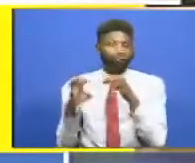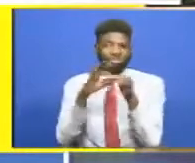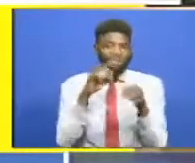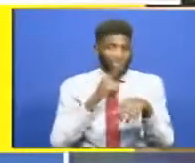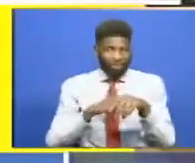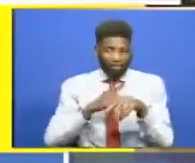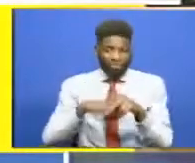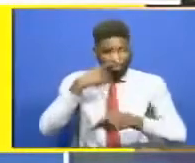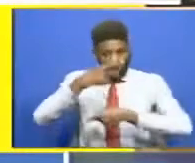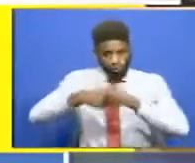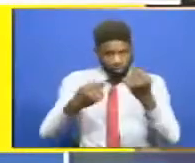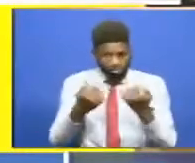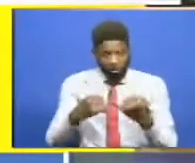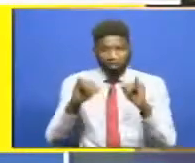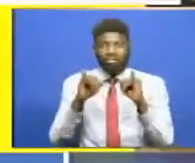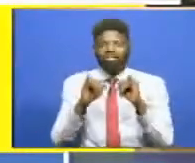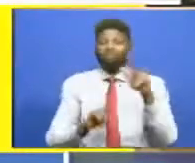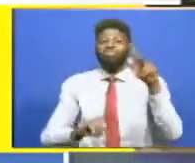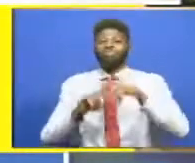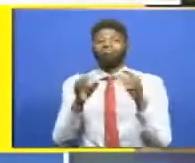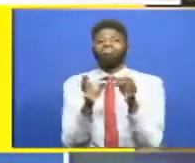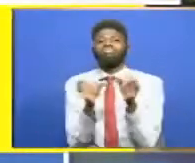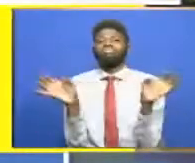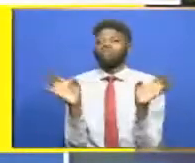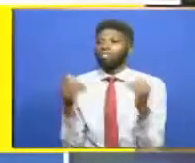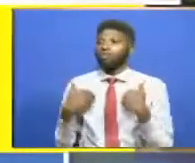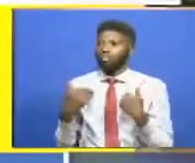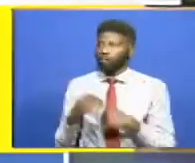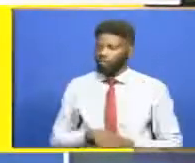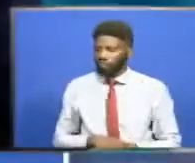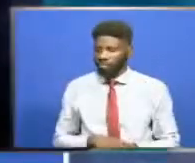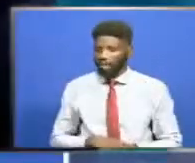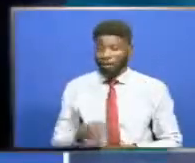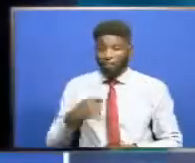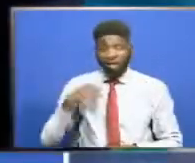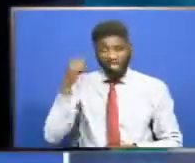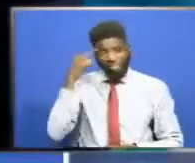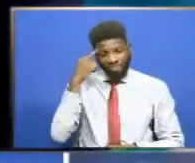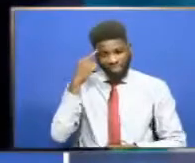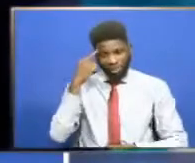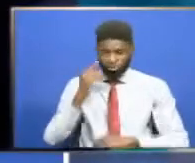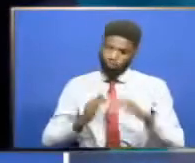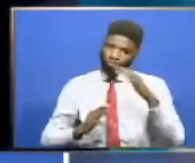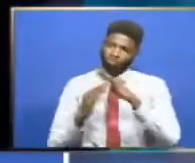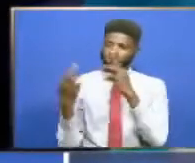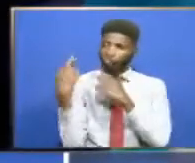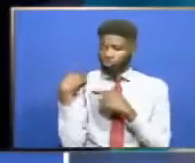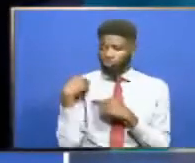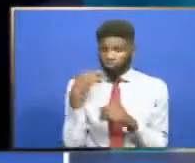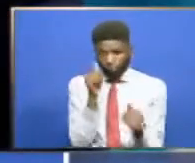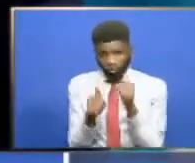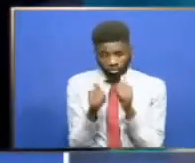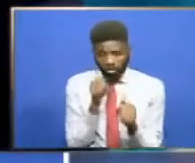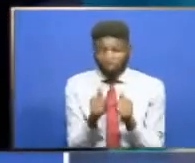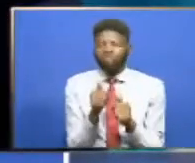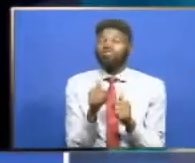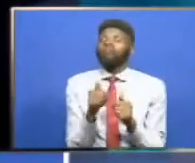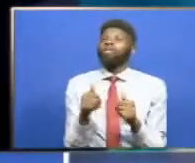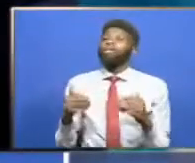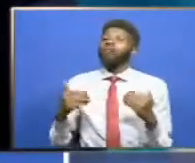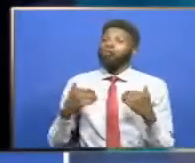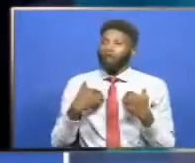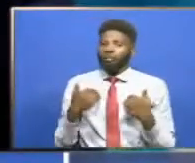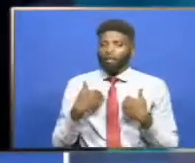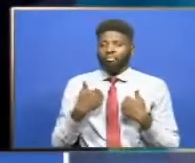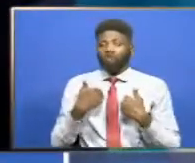process. You know, that would get us. So I think the core mandate should be to have the